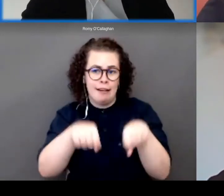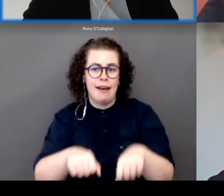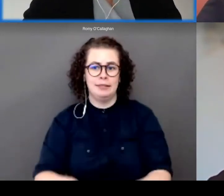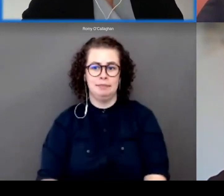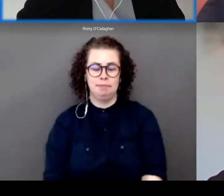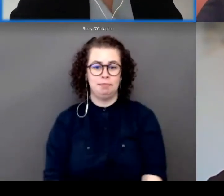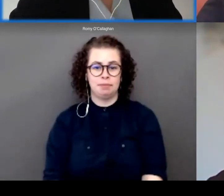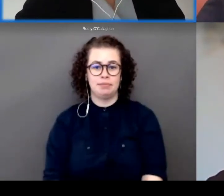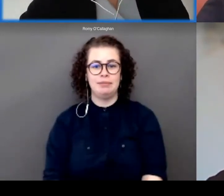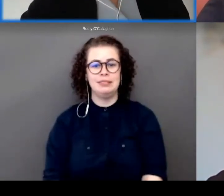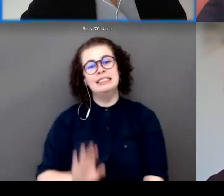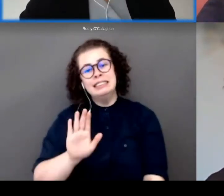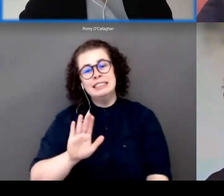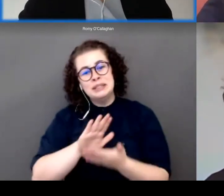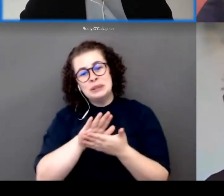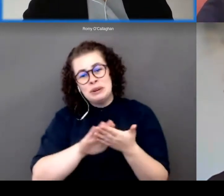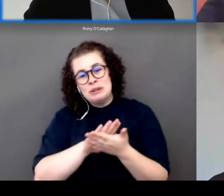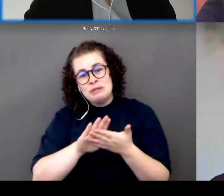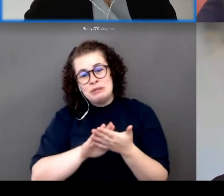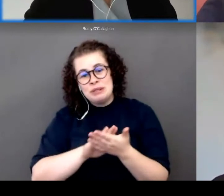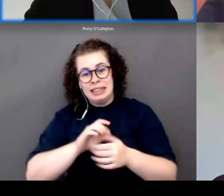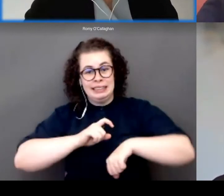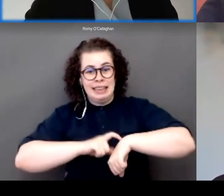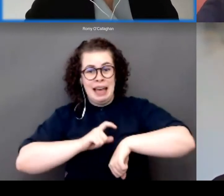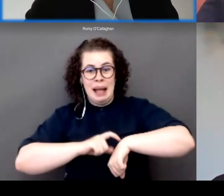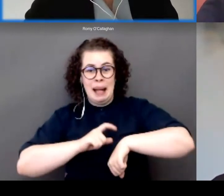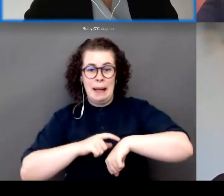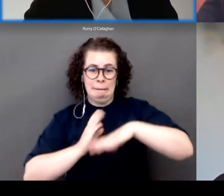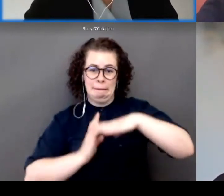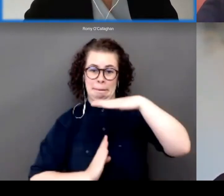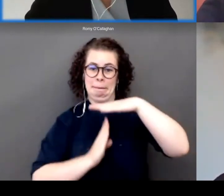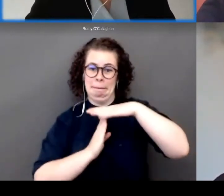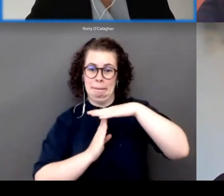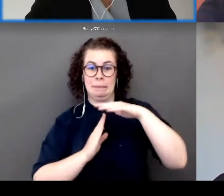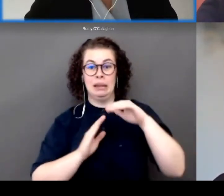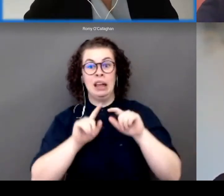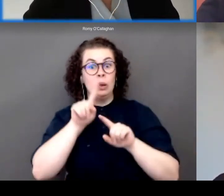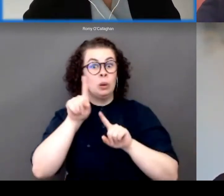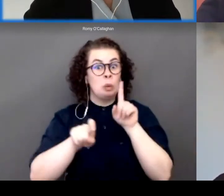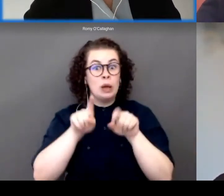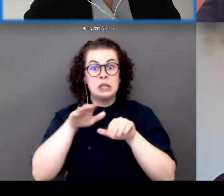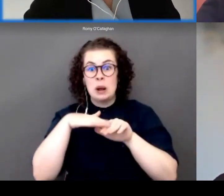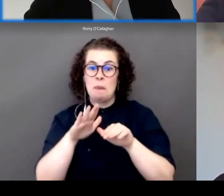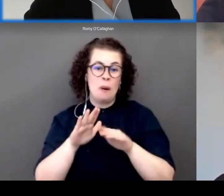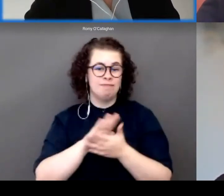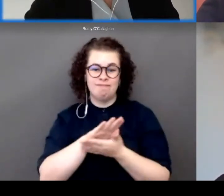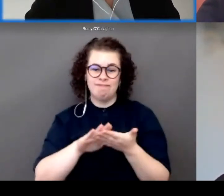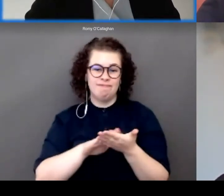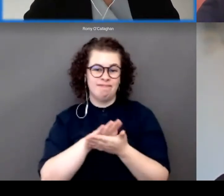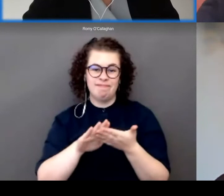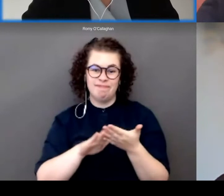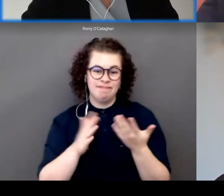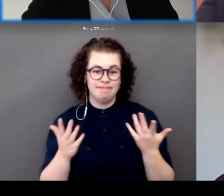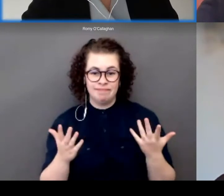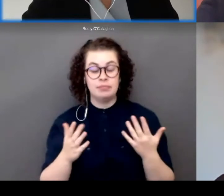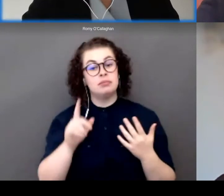Sorry, unfortunately, we do not have more time for other questions. Sorry. I really would like to